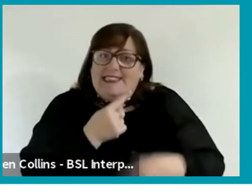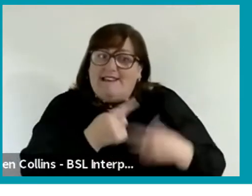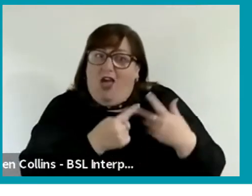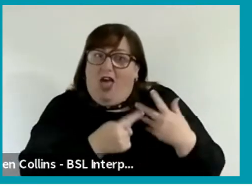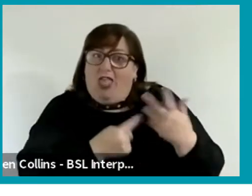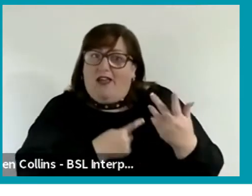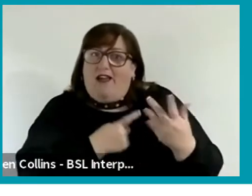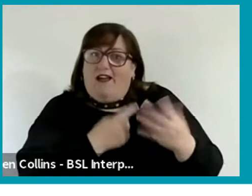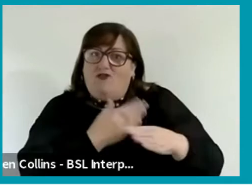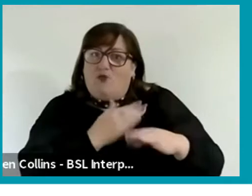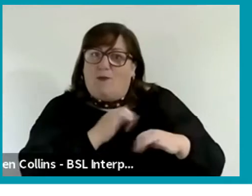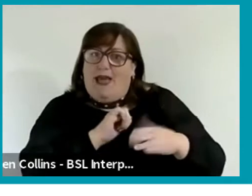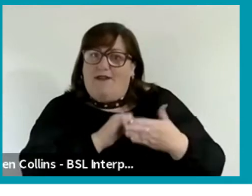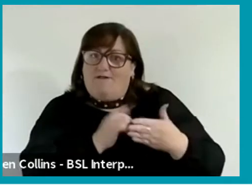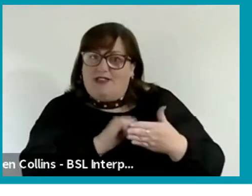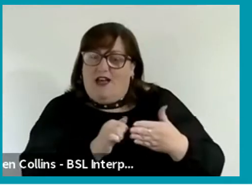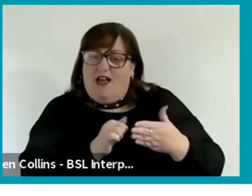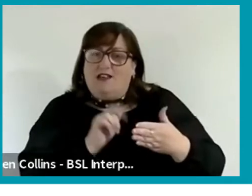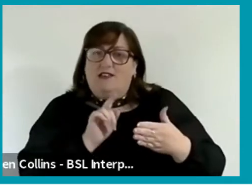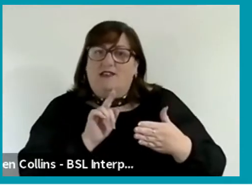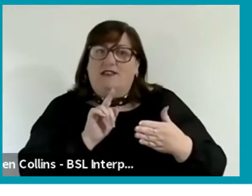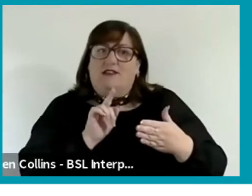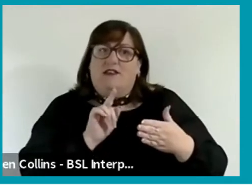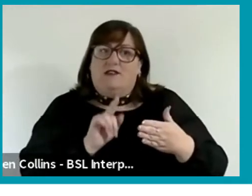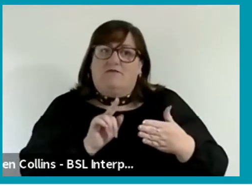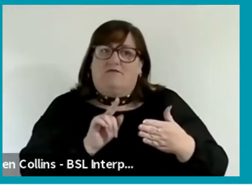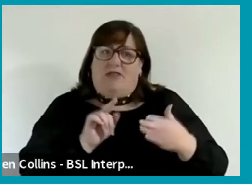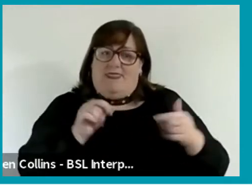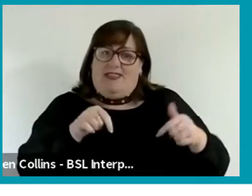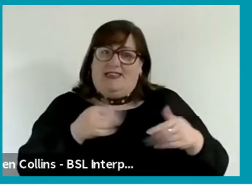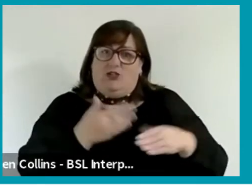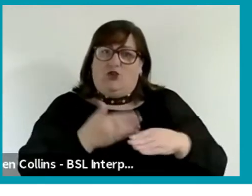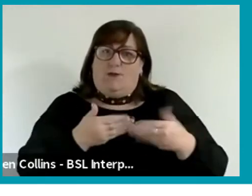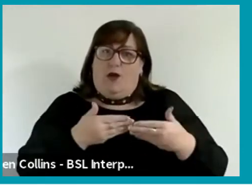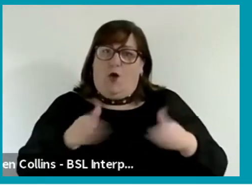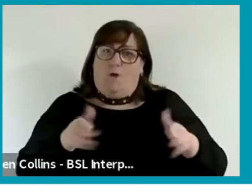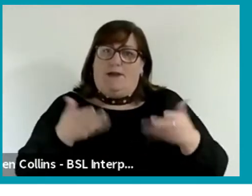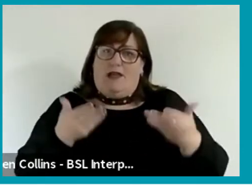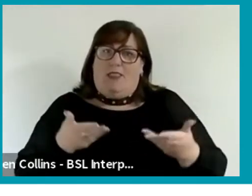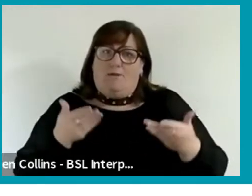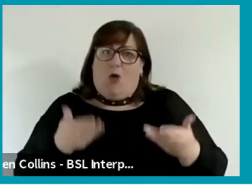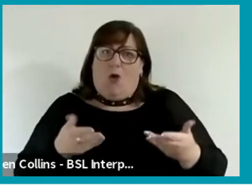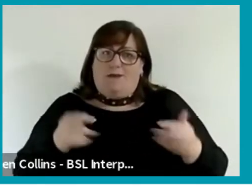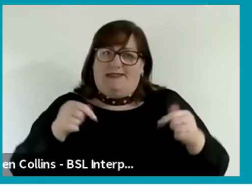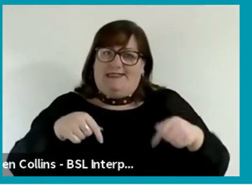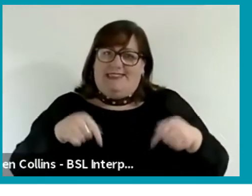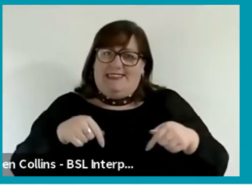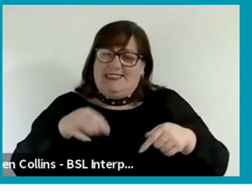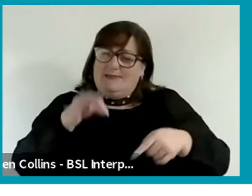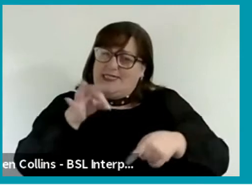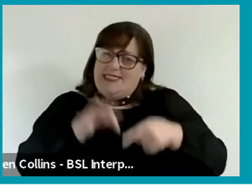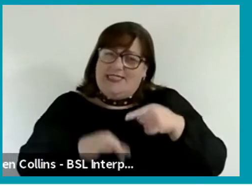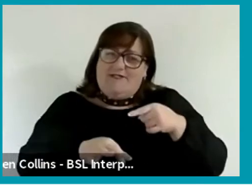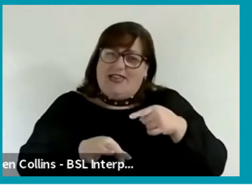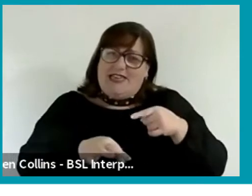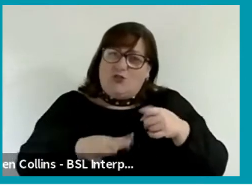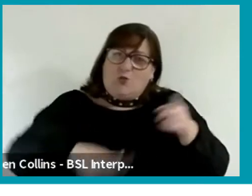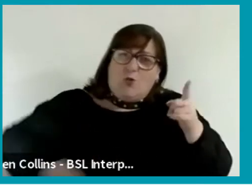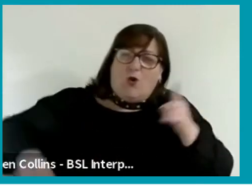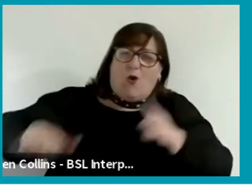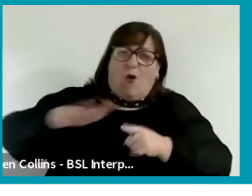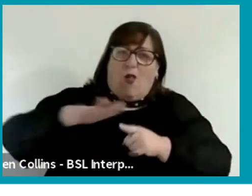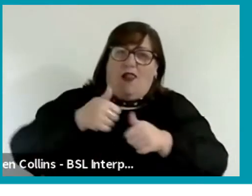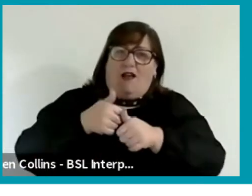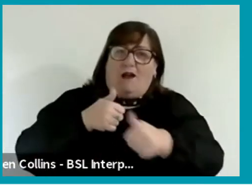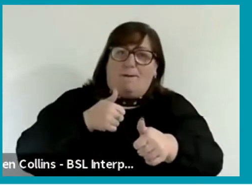are examples of open jobs we have right now. But I think this is very specific to every company in terms of